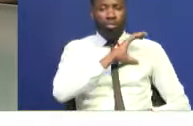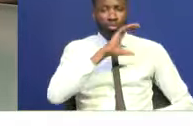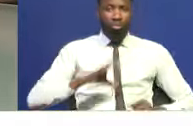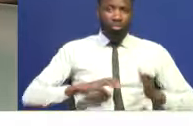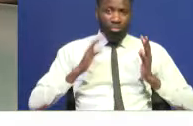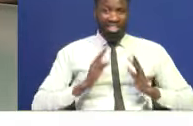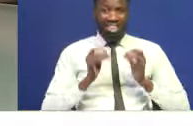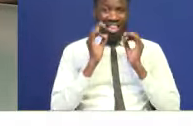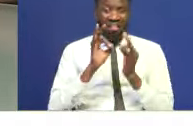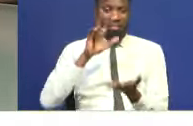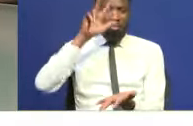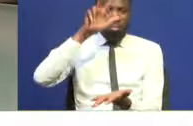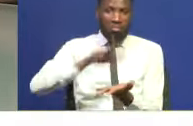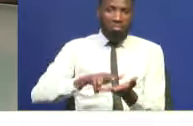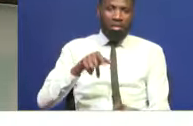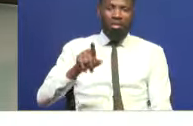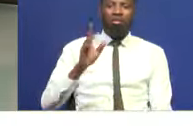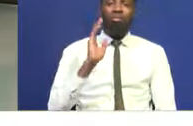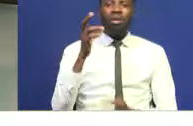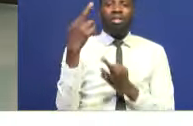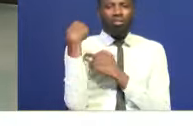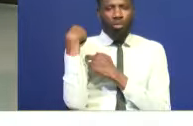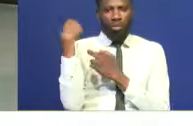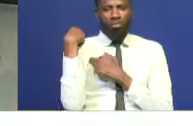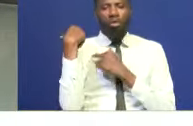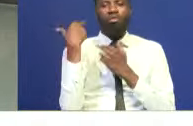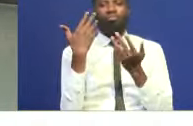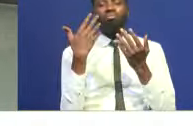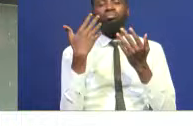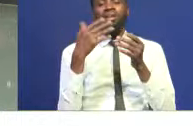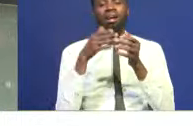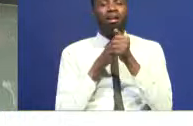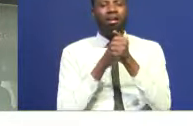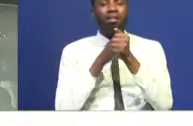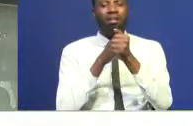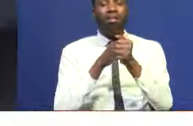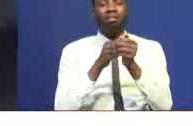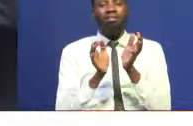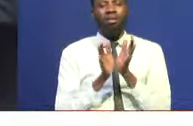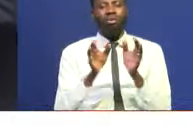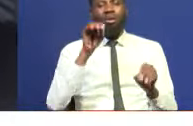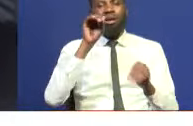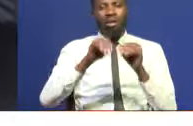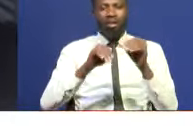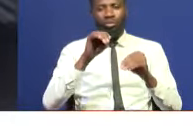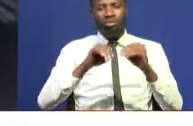oversee the country's general poll in less than 2.5 years.